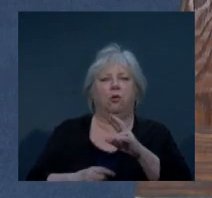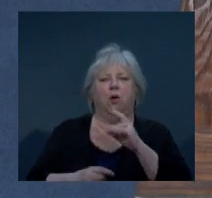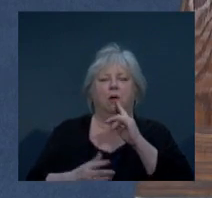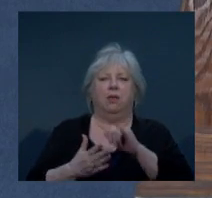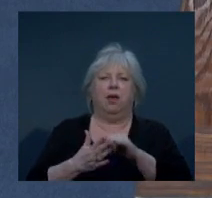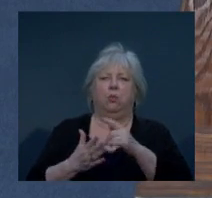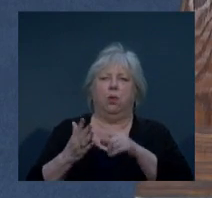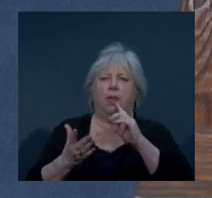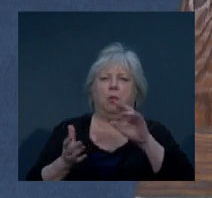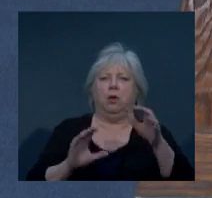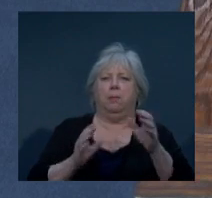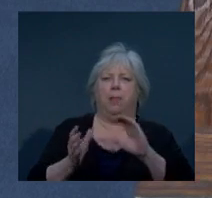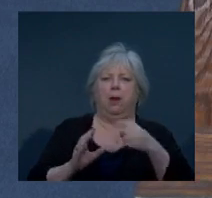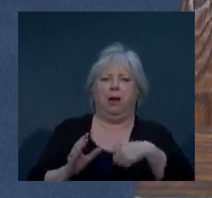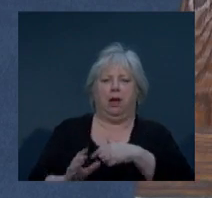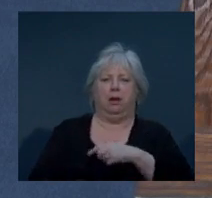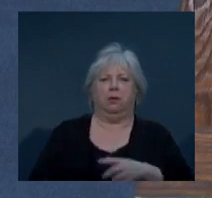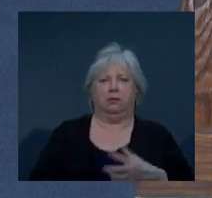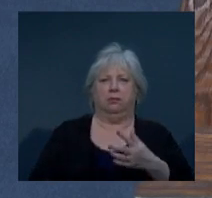us to.